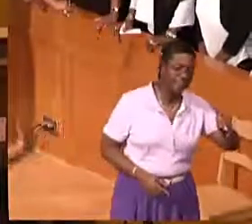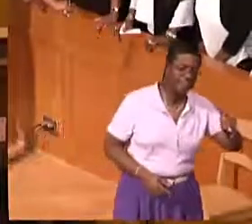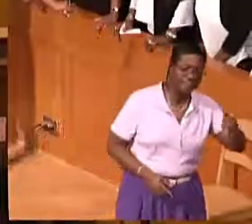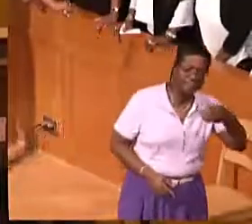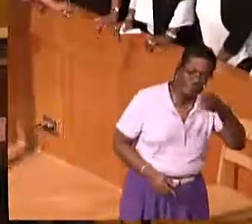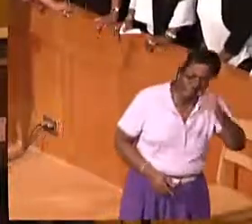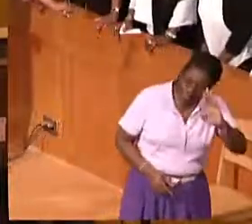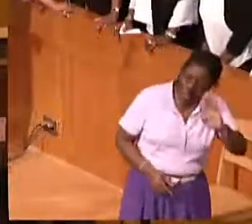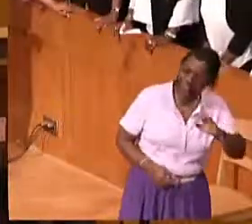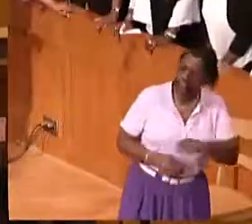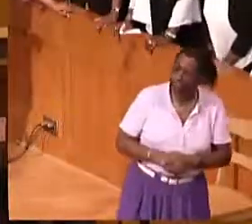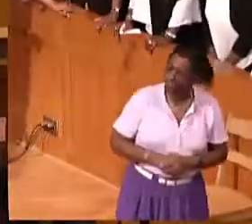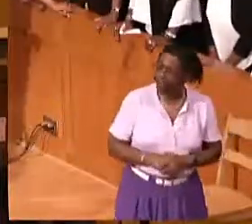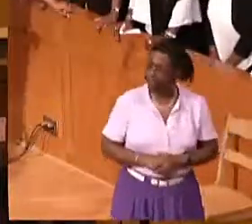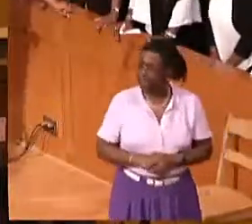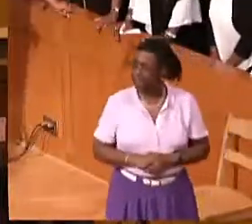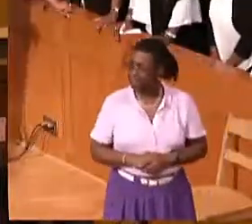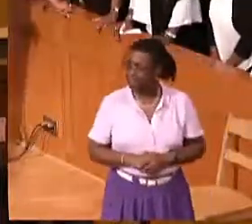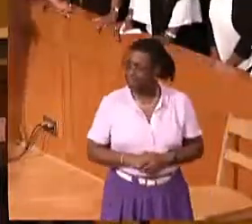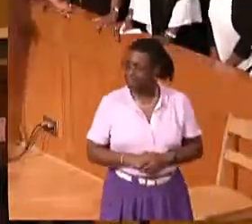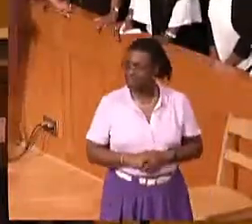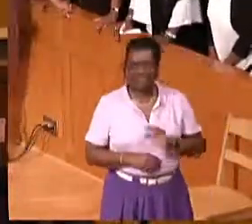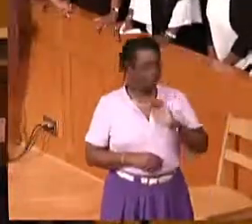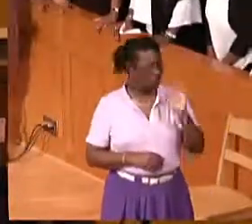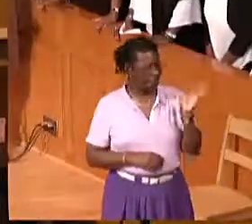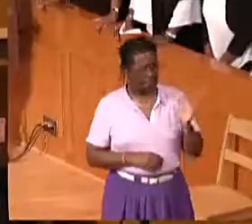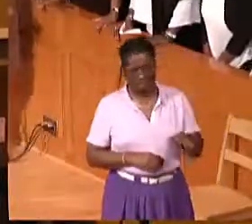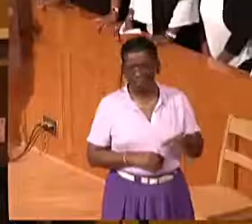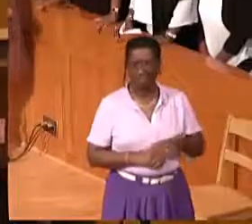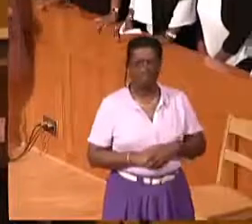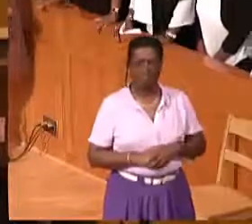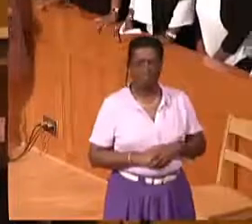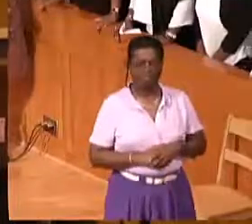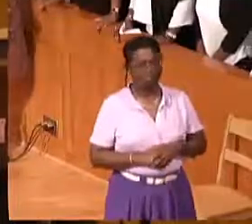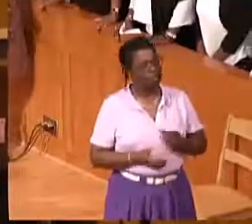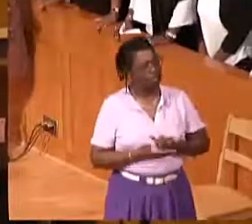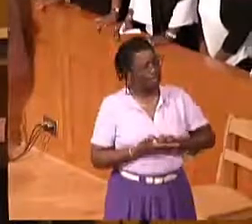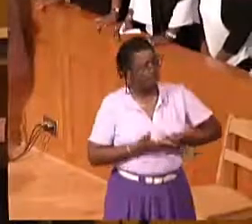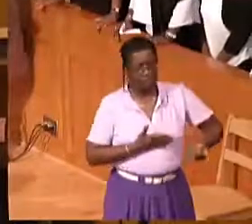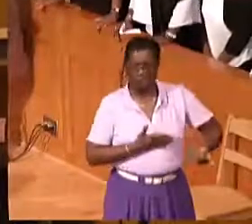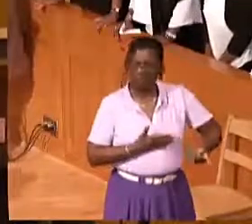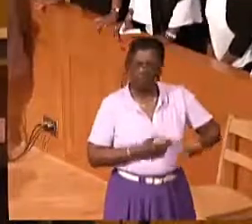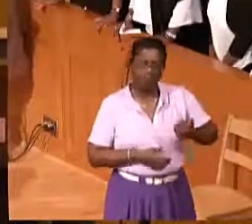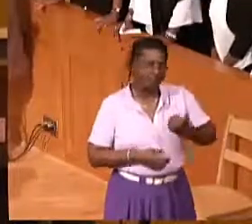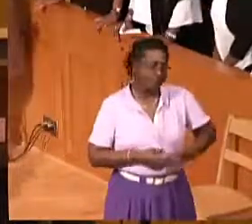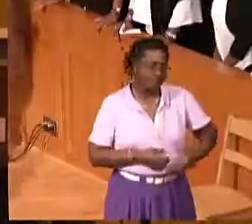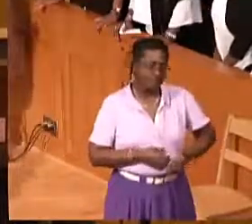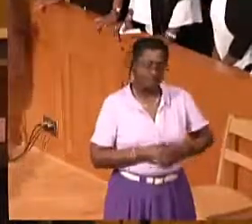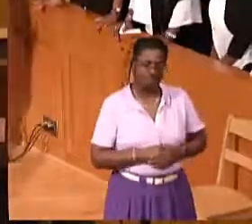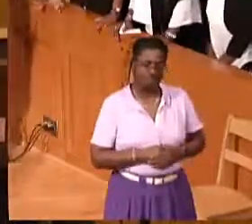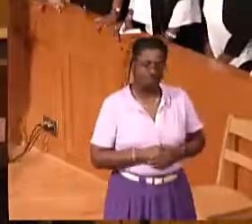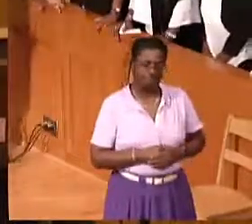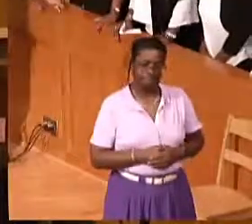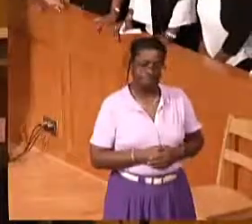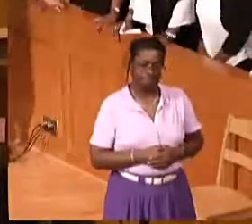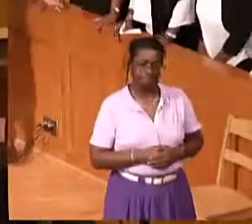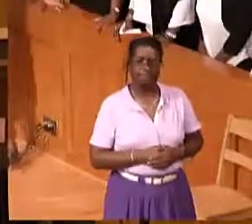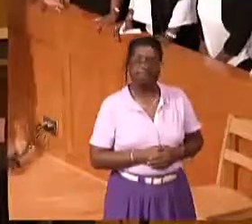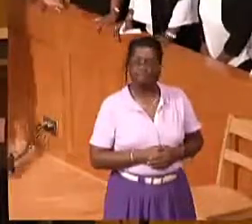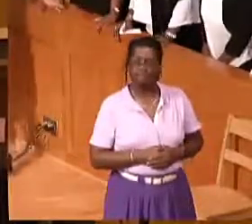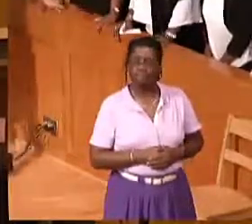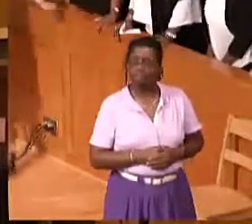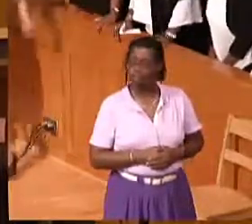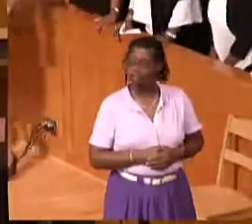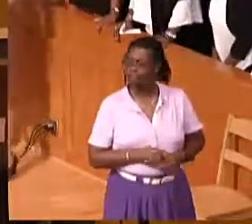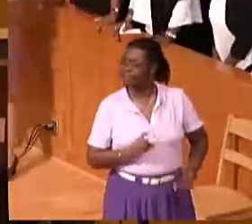God has never failed me yet. Amen. See, somebody here needs,